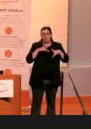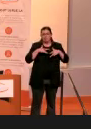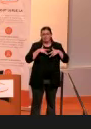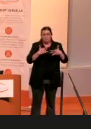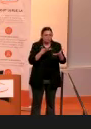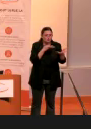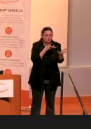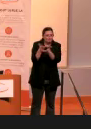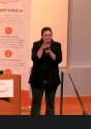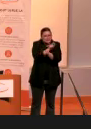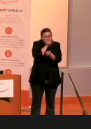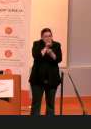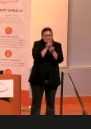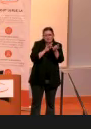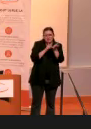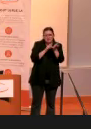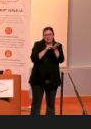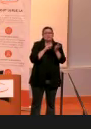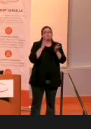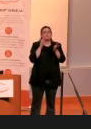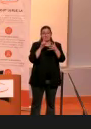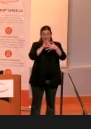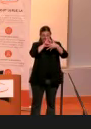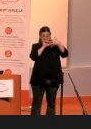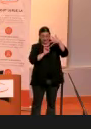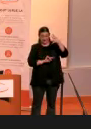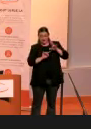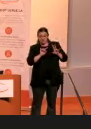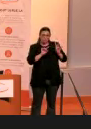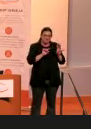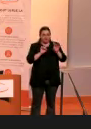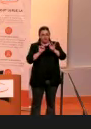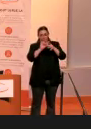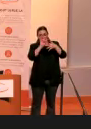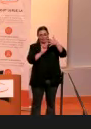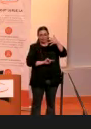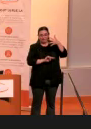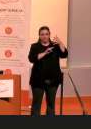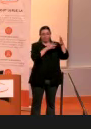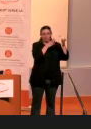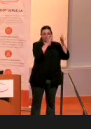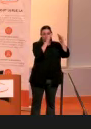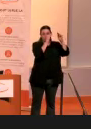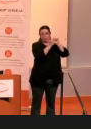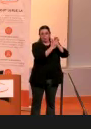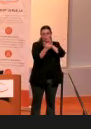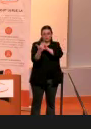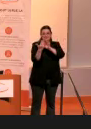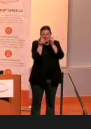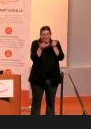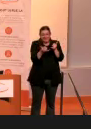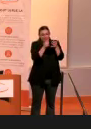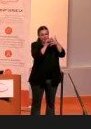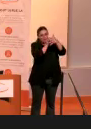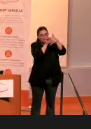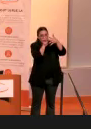about specific drugs, that using these 7 or 8 different pathways, we are now able to target